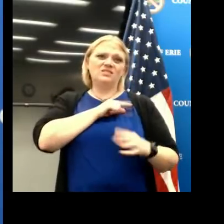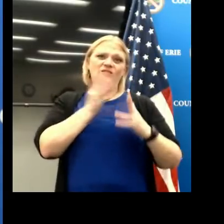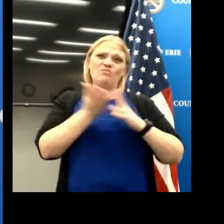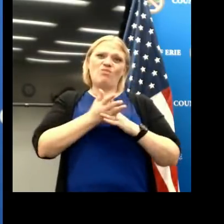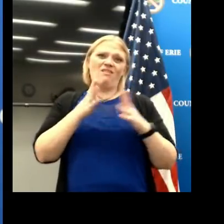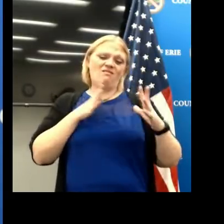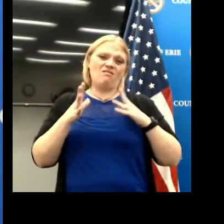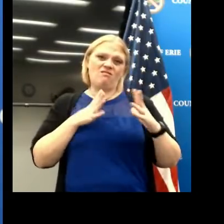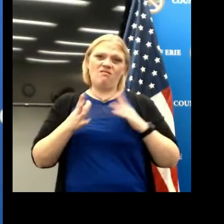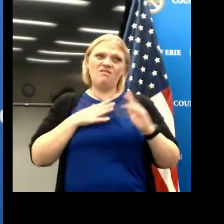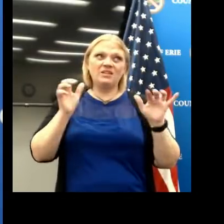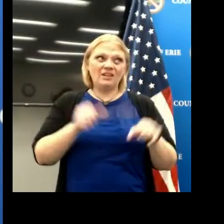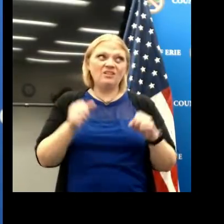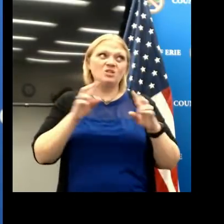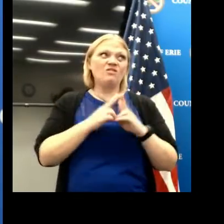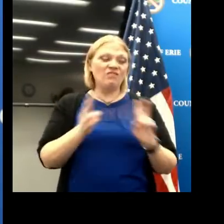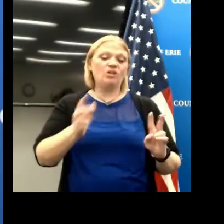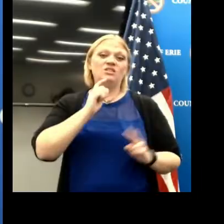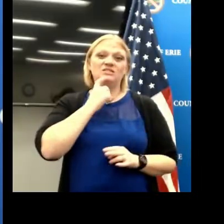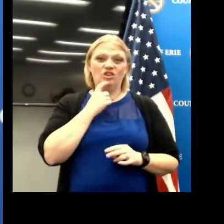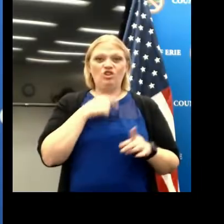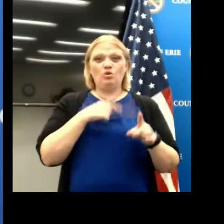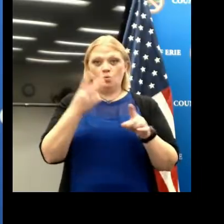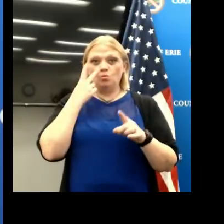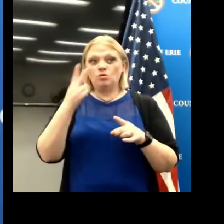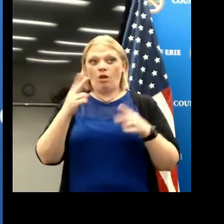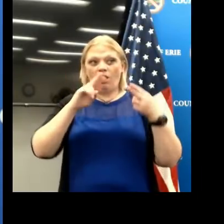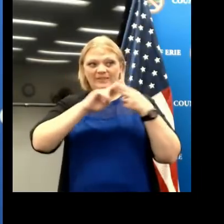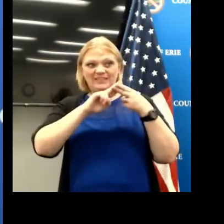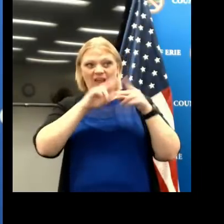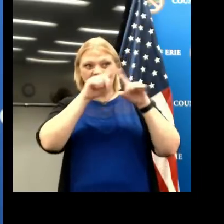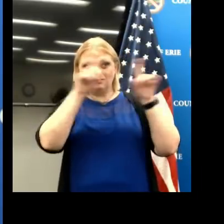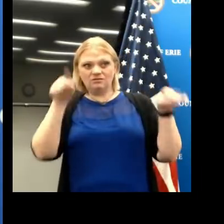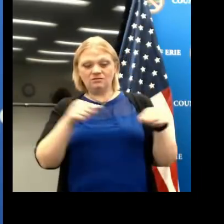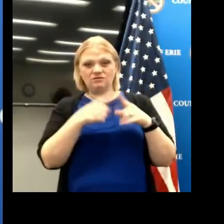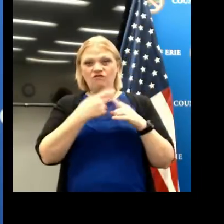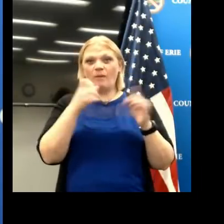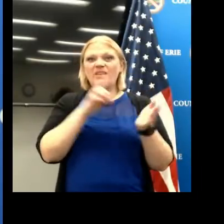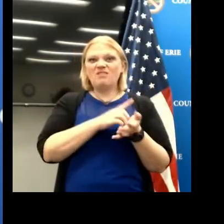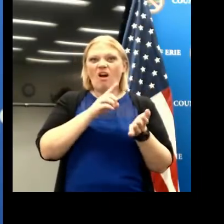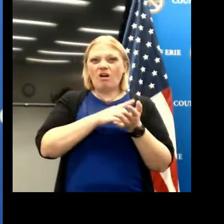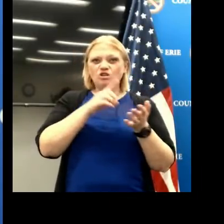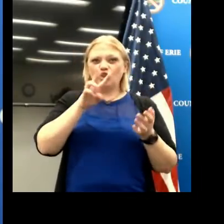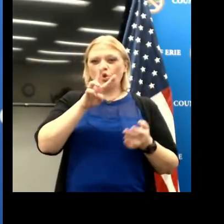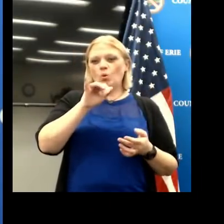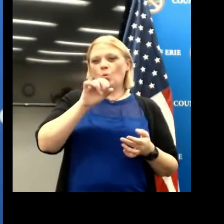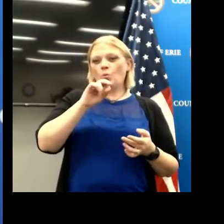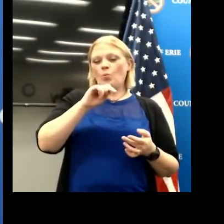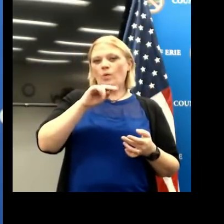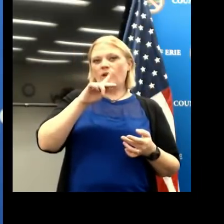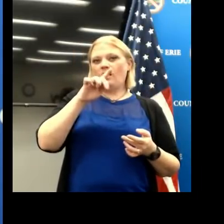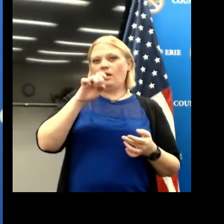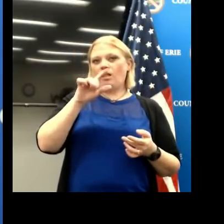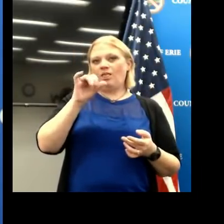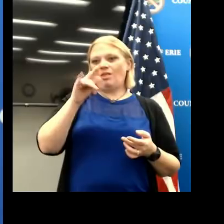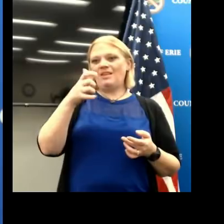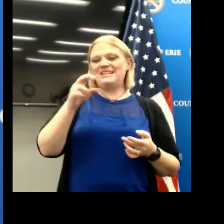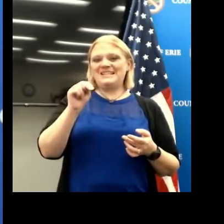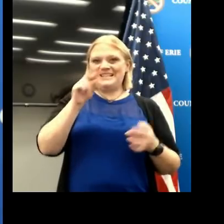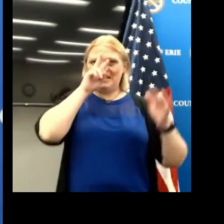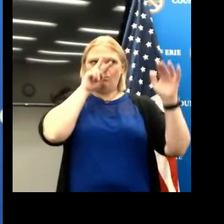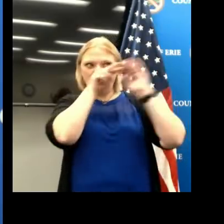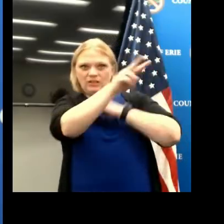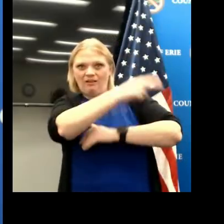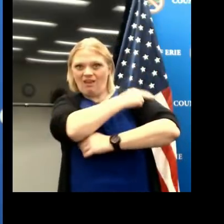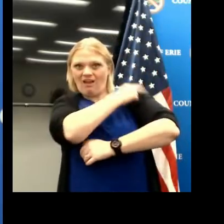is potentially very serious. You saw the slide from Dr. Winkelstein of what will happen to our hospital admissions